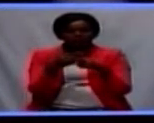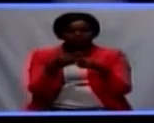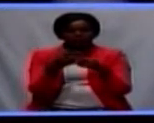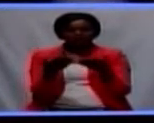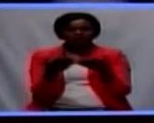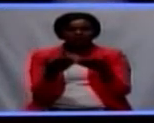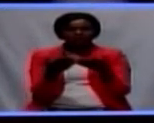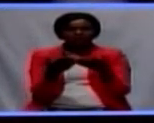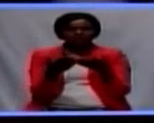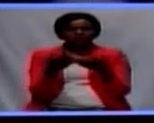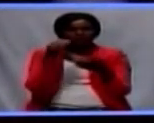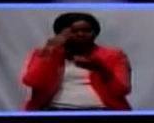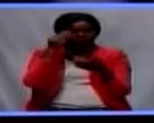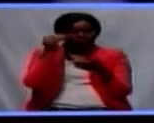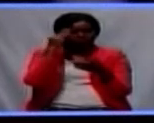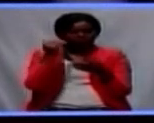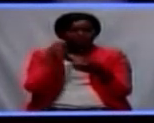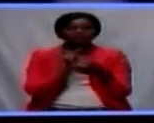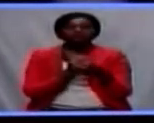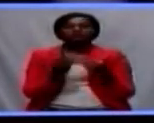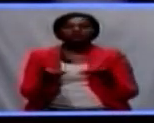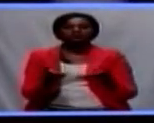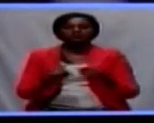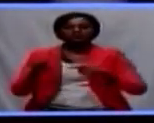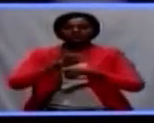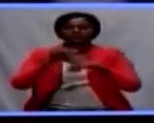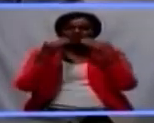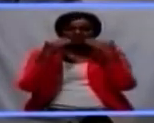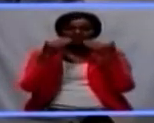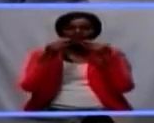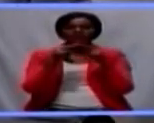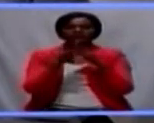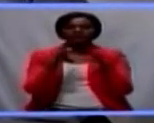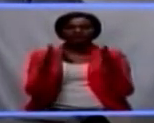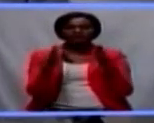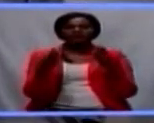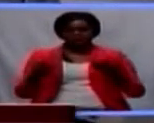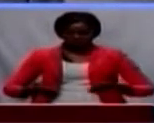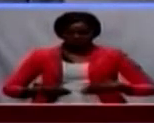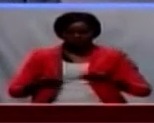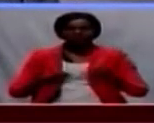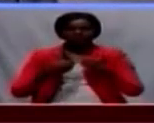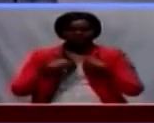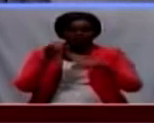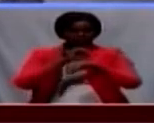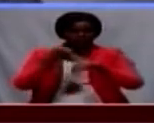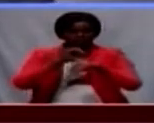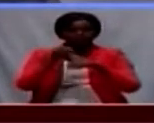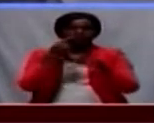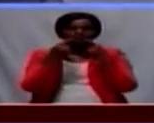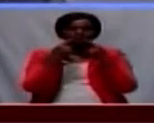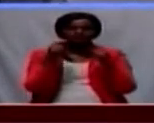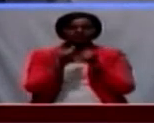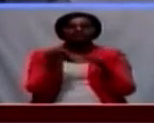as to why we're here today? Yes, thank you very much, and I appreciate this opportunity to speak to our